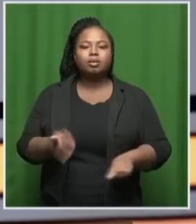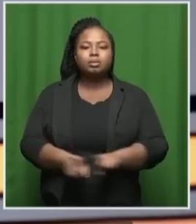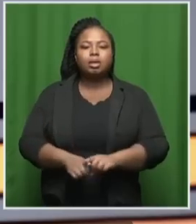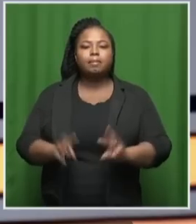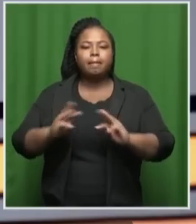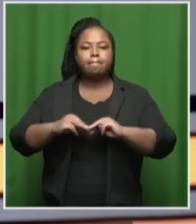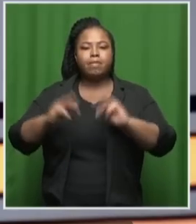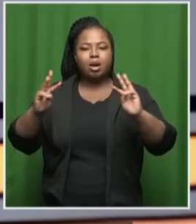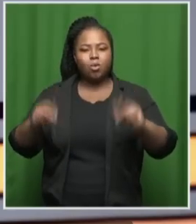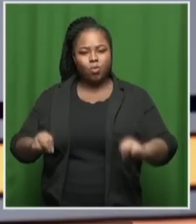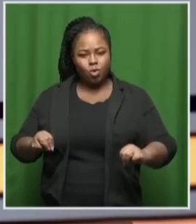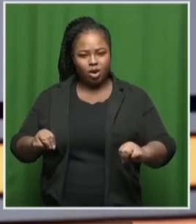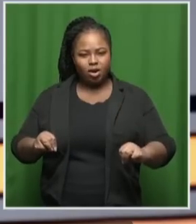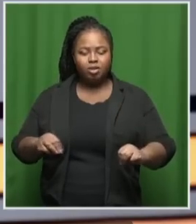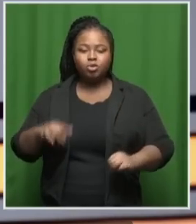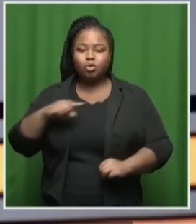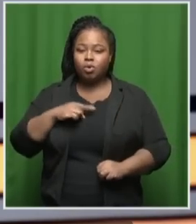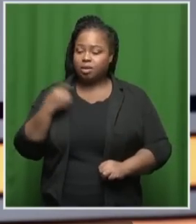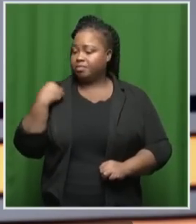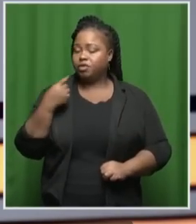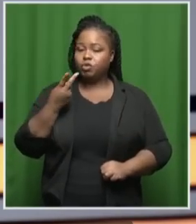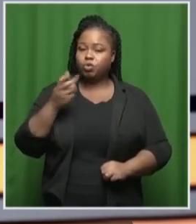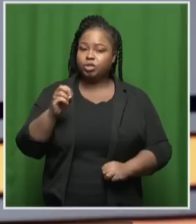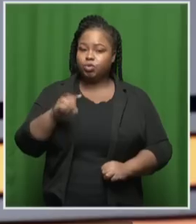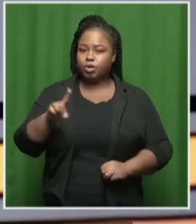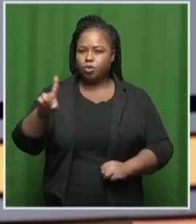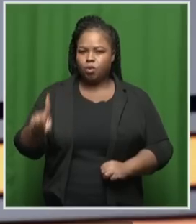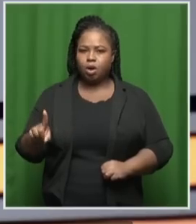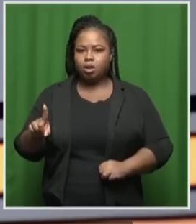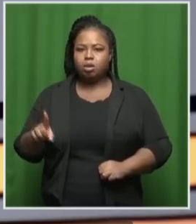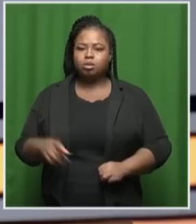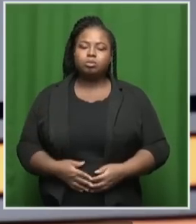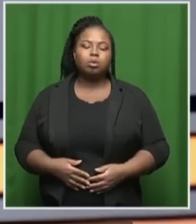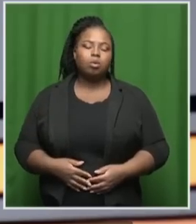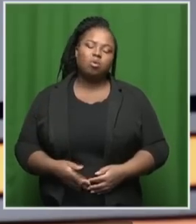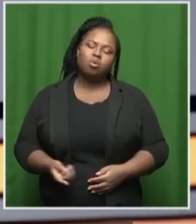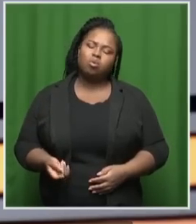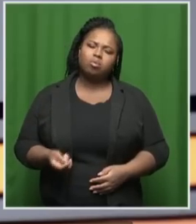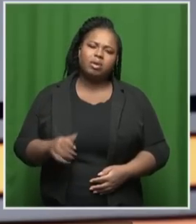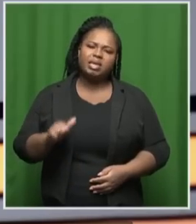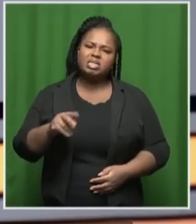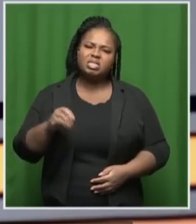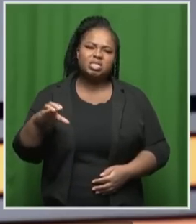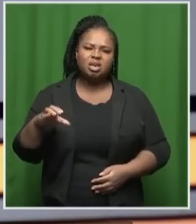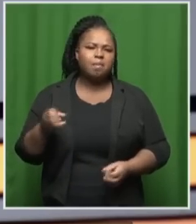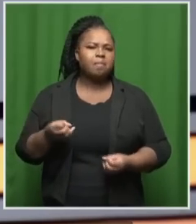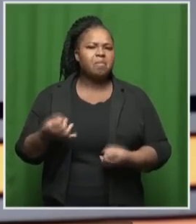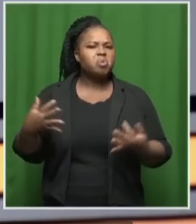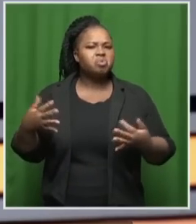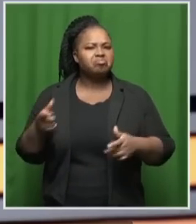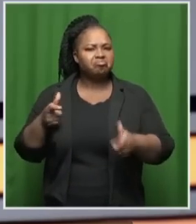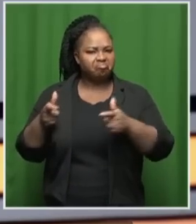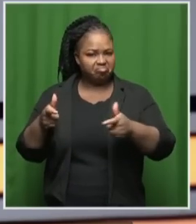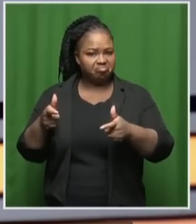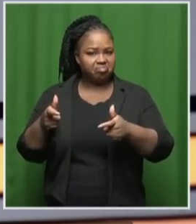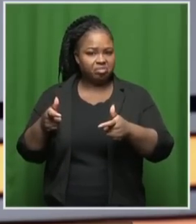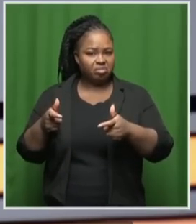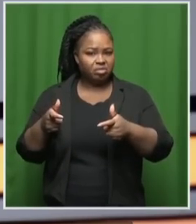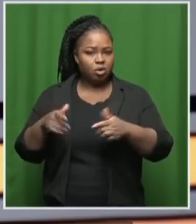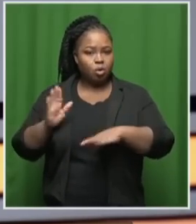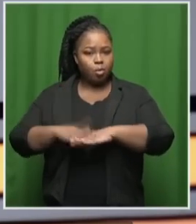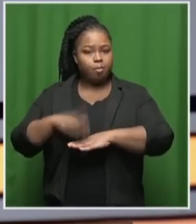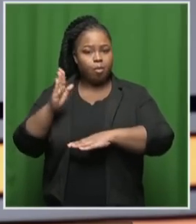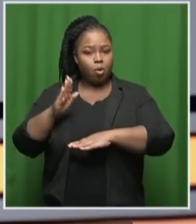The Mangaung scenario, where 2021, the ANC just about got a majority. It's not